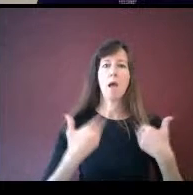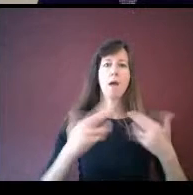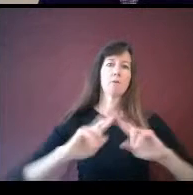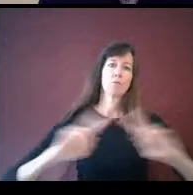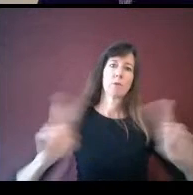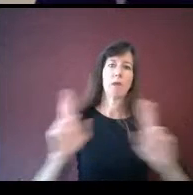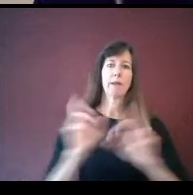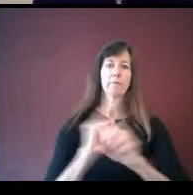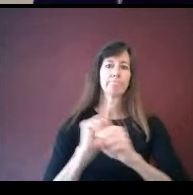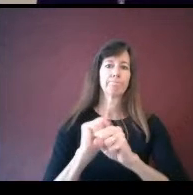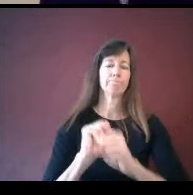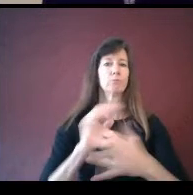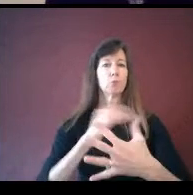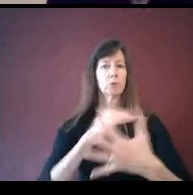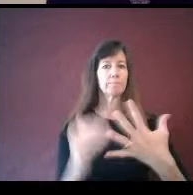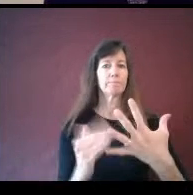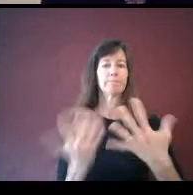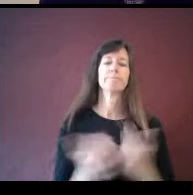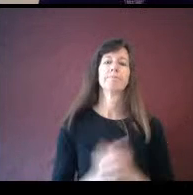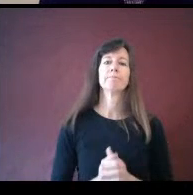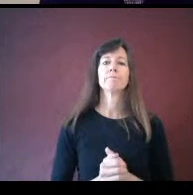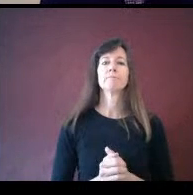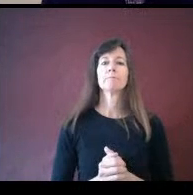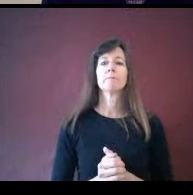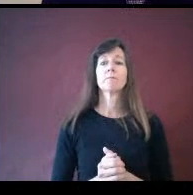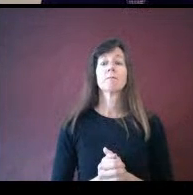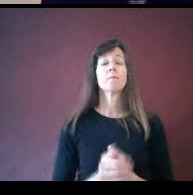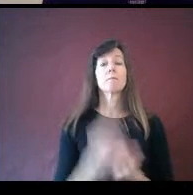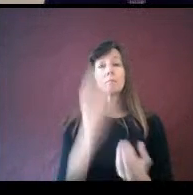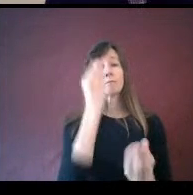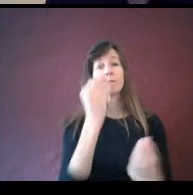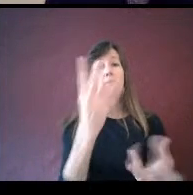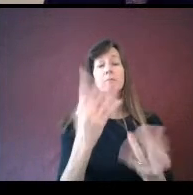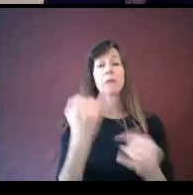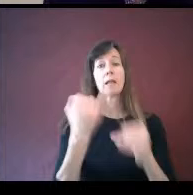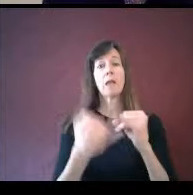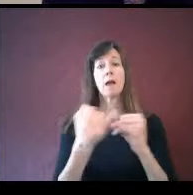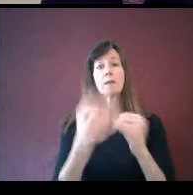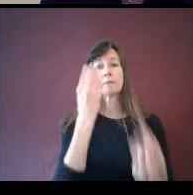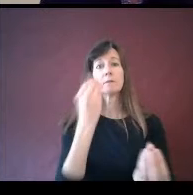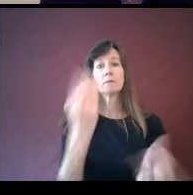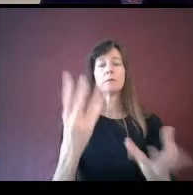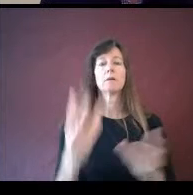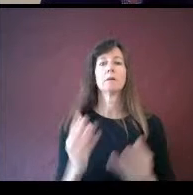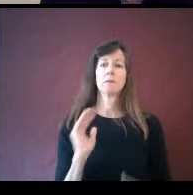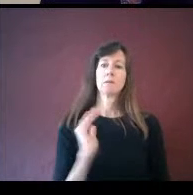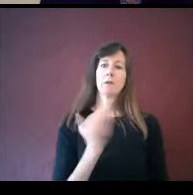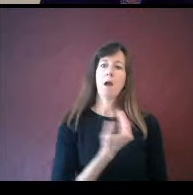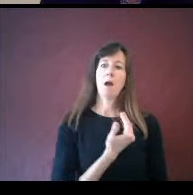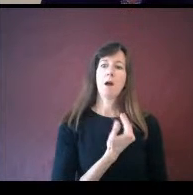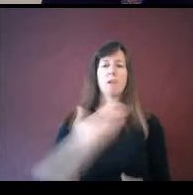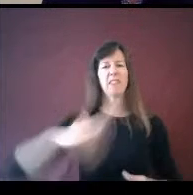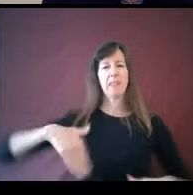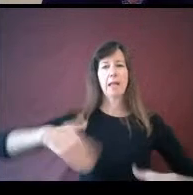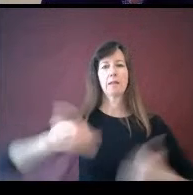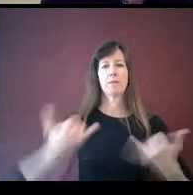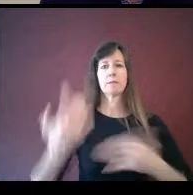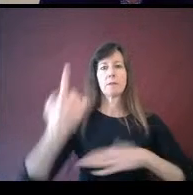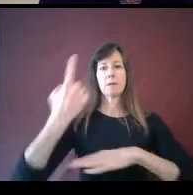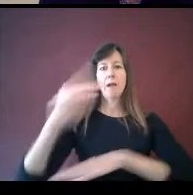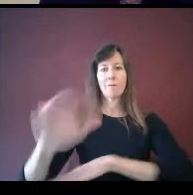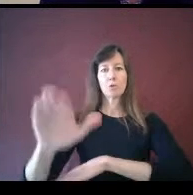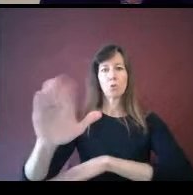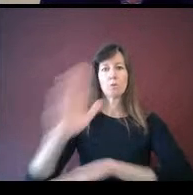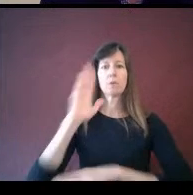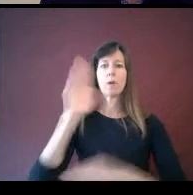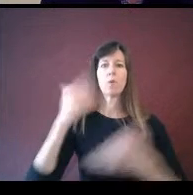Actually, this evening or late this afternoon, we'll be convening again our Vaccine Distribution Coalition,